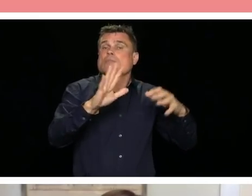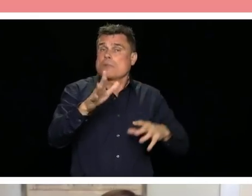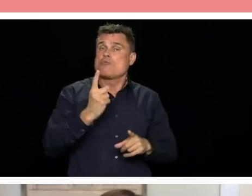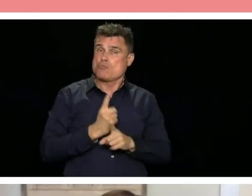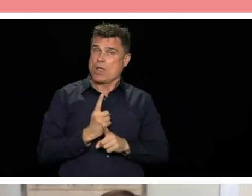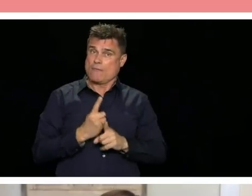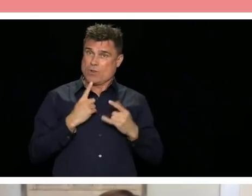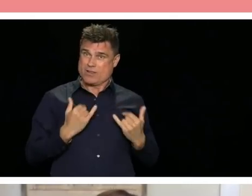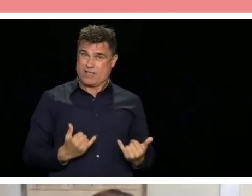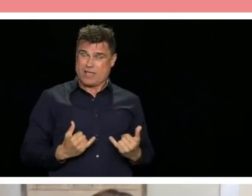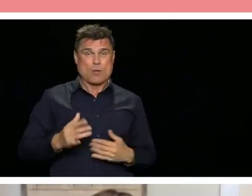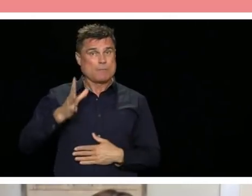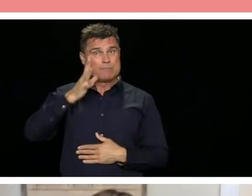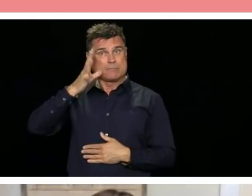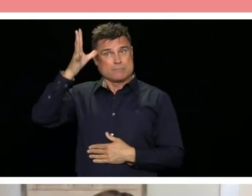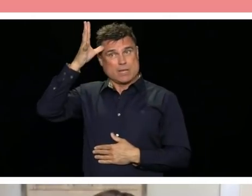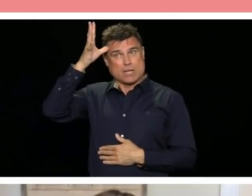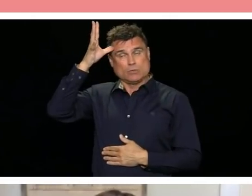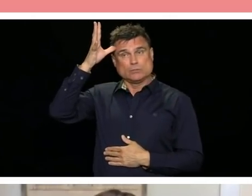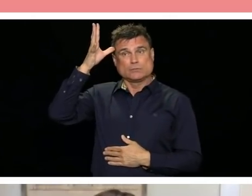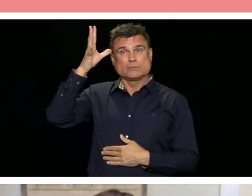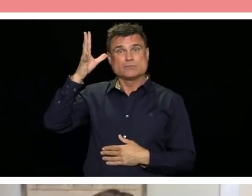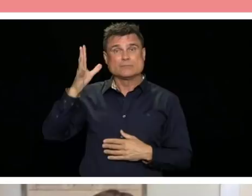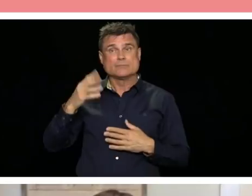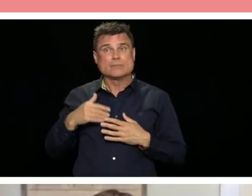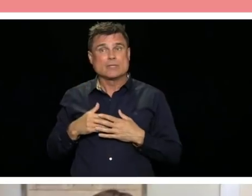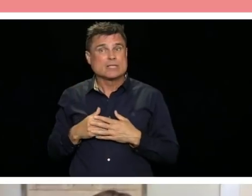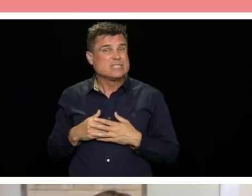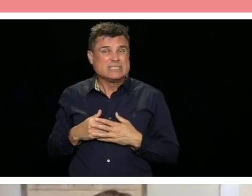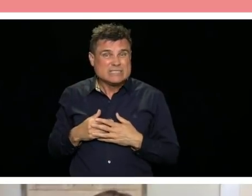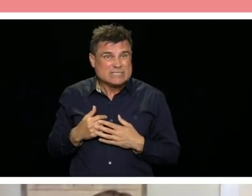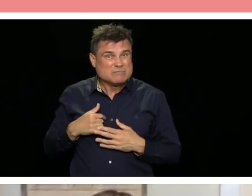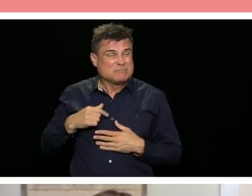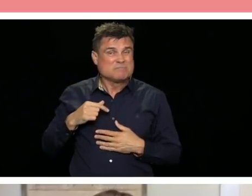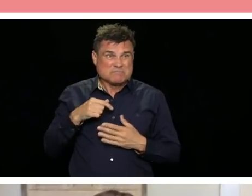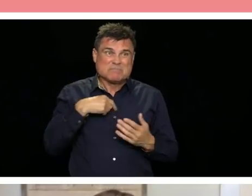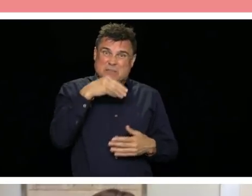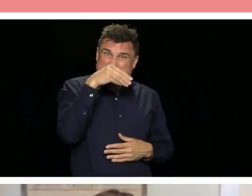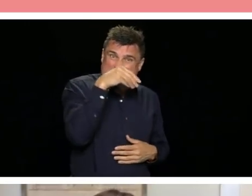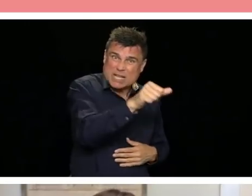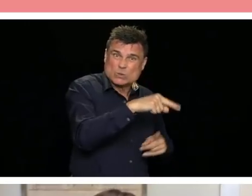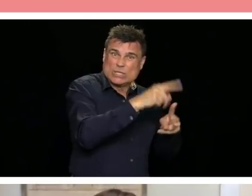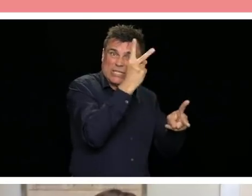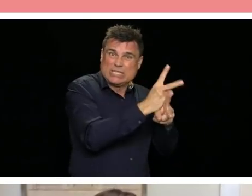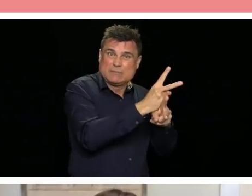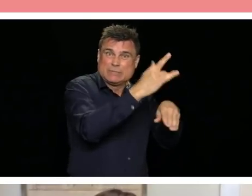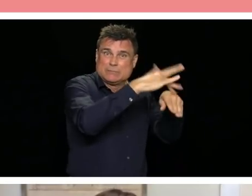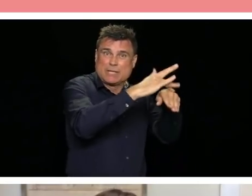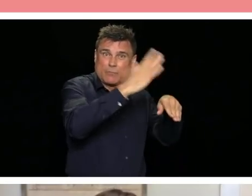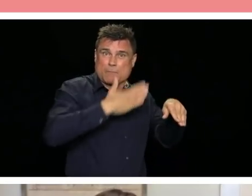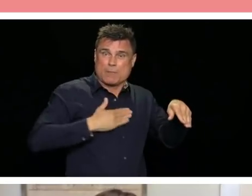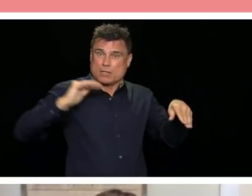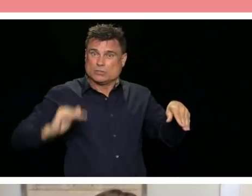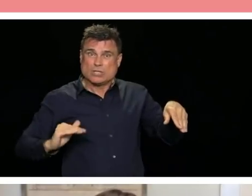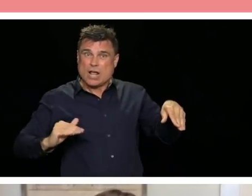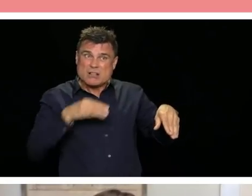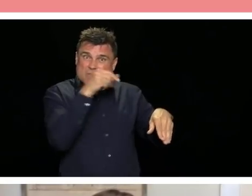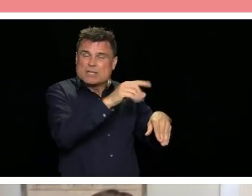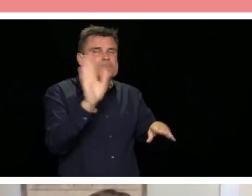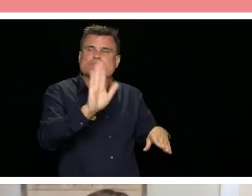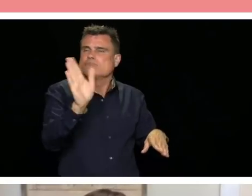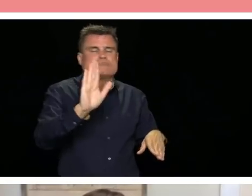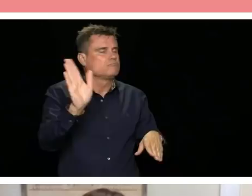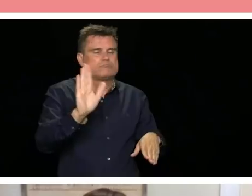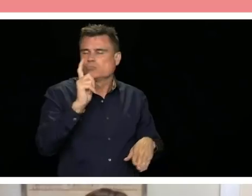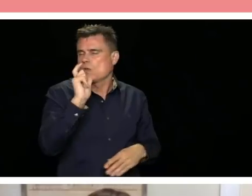over 110,000 spaces that are utilizing the temporary emergency funding. Thank you. And